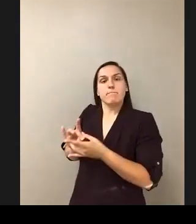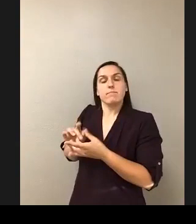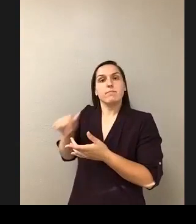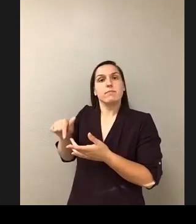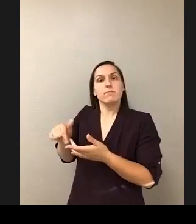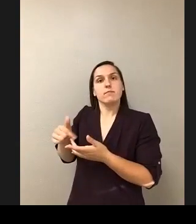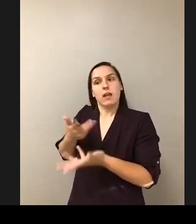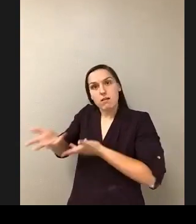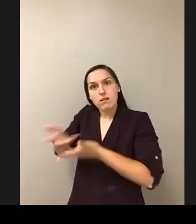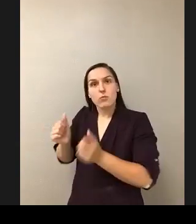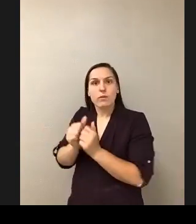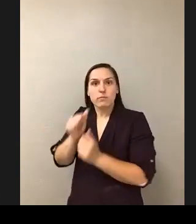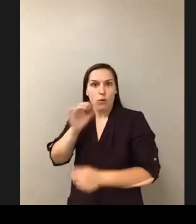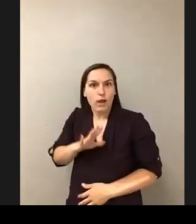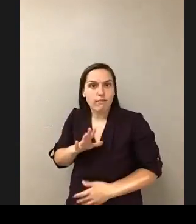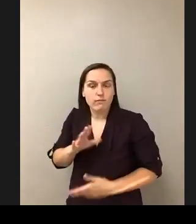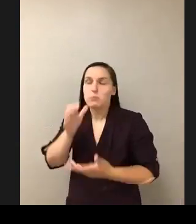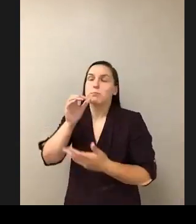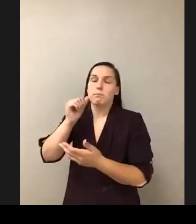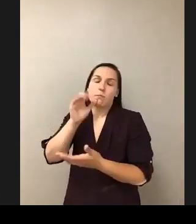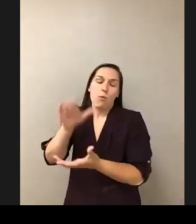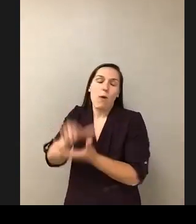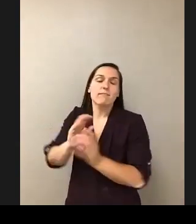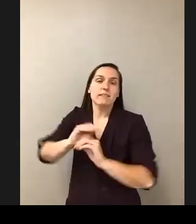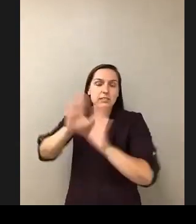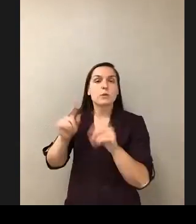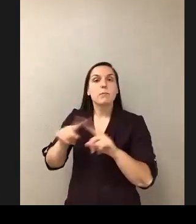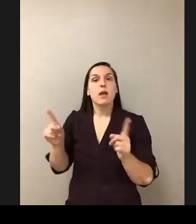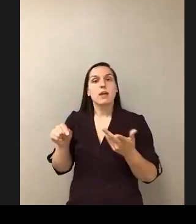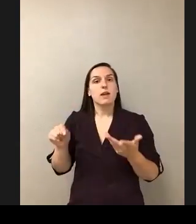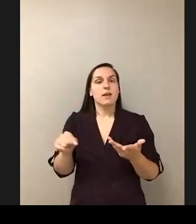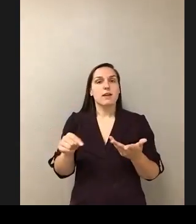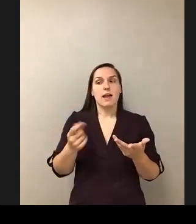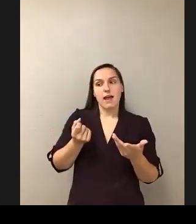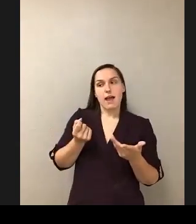time with my wife. And I can see how that